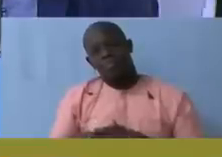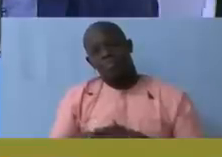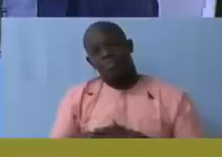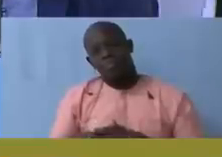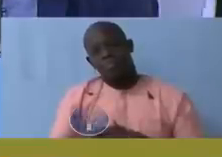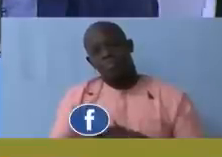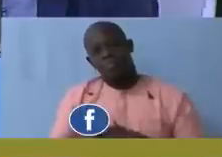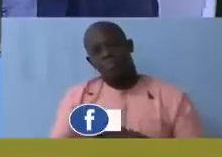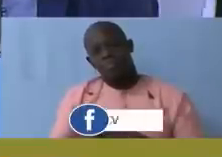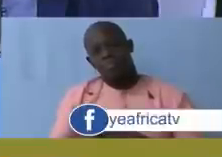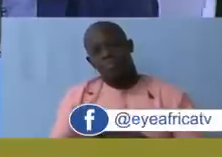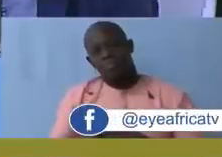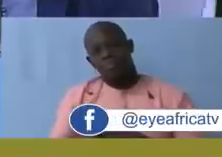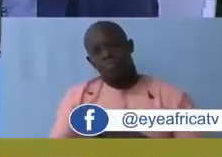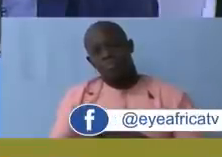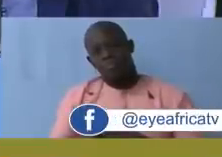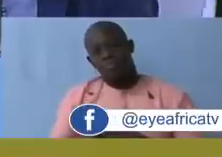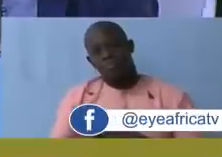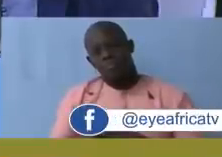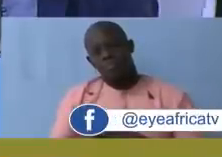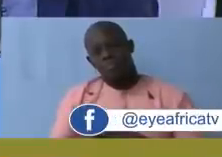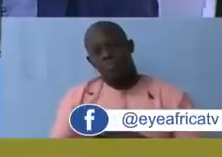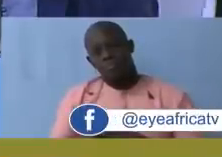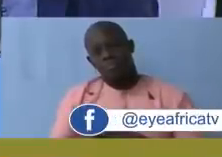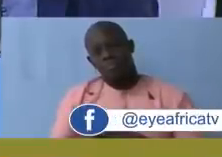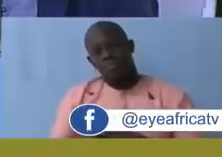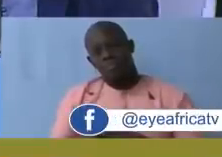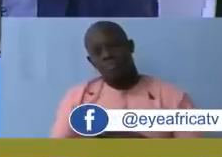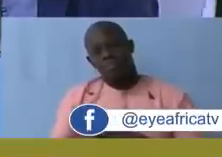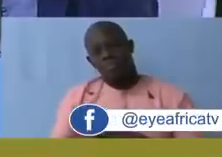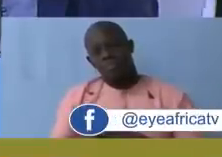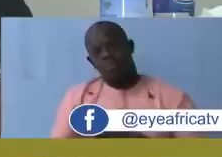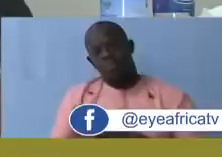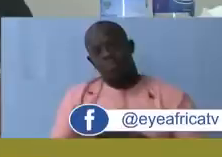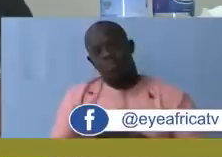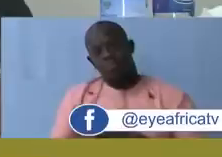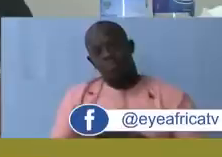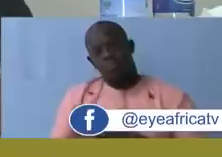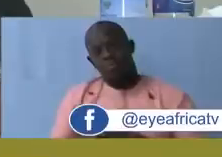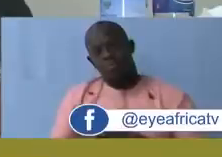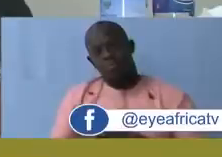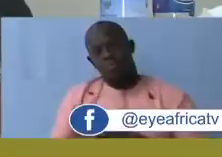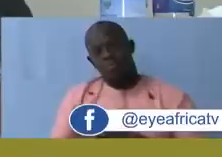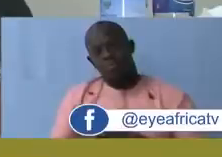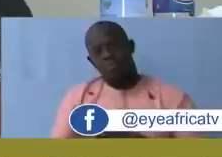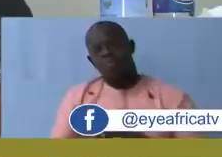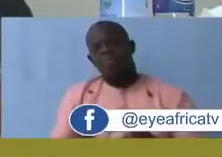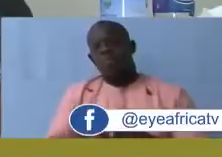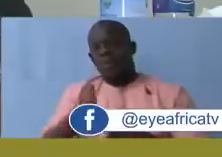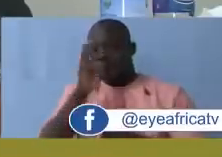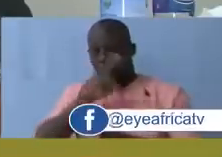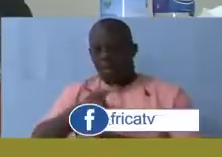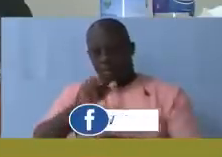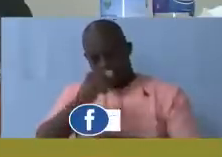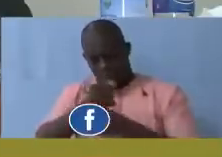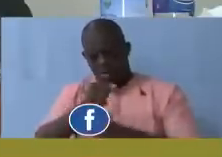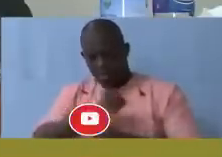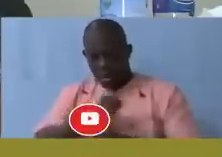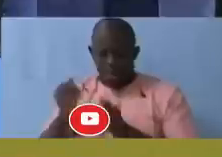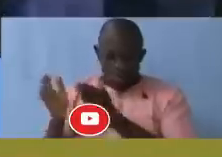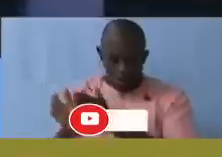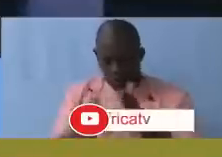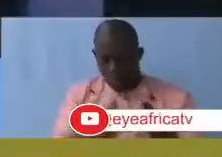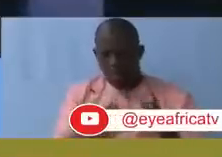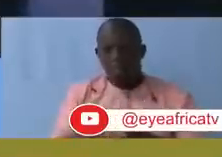the only is to keep my prayers. That's one thing. And the only person who